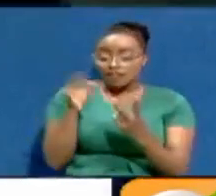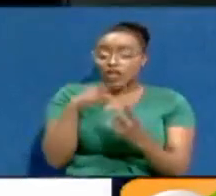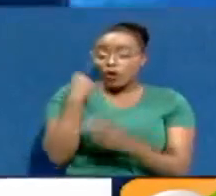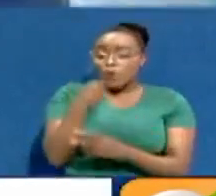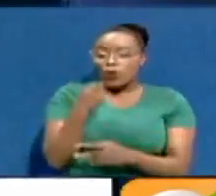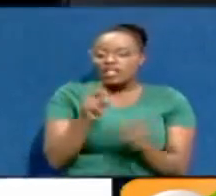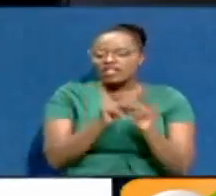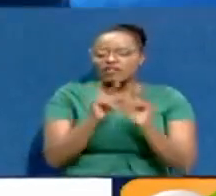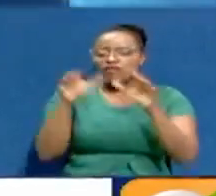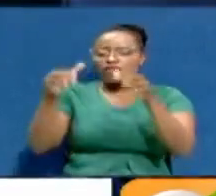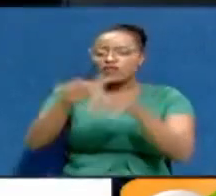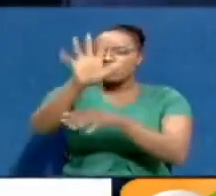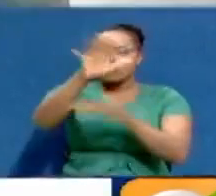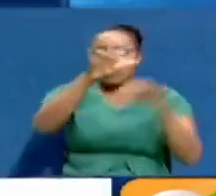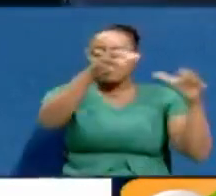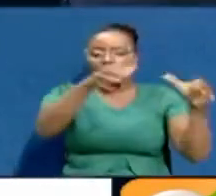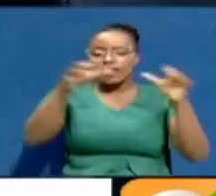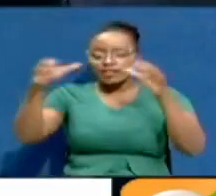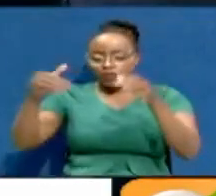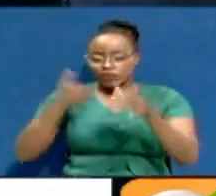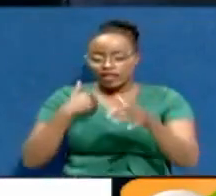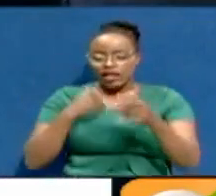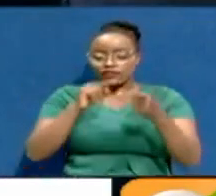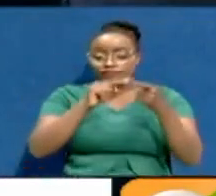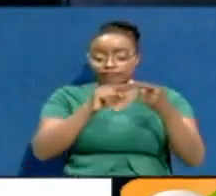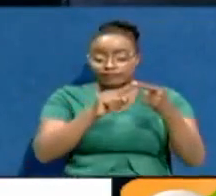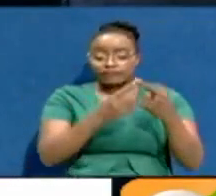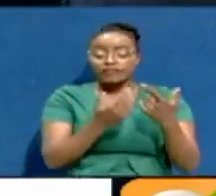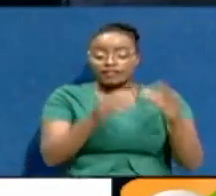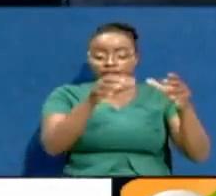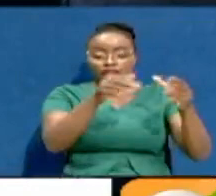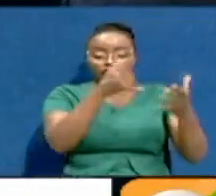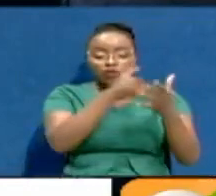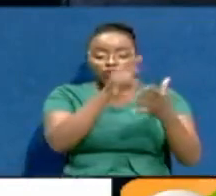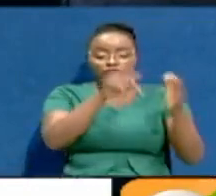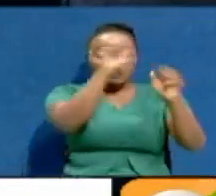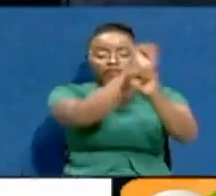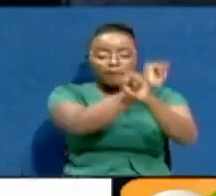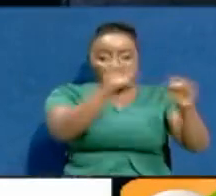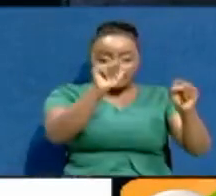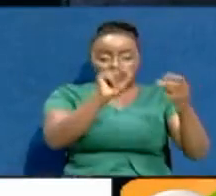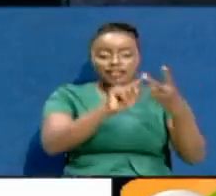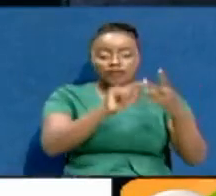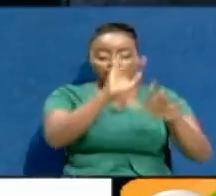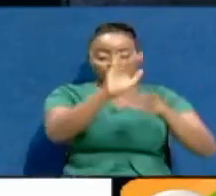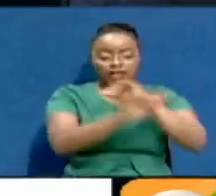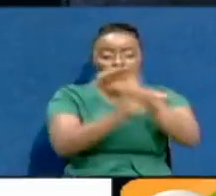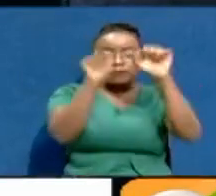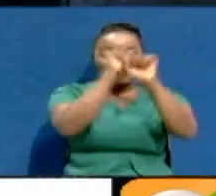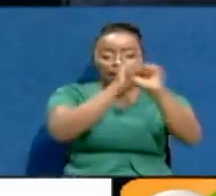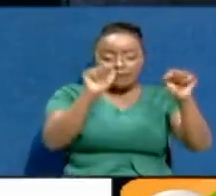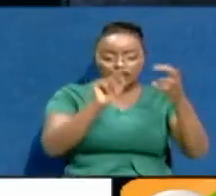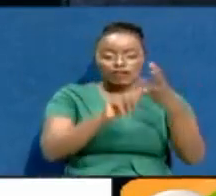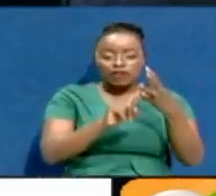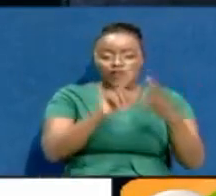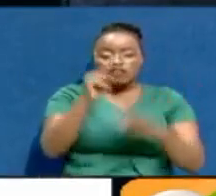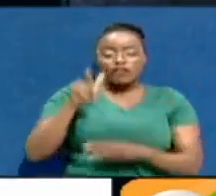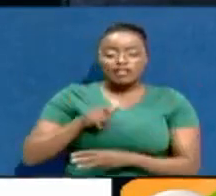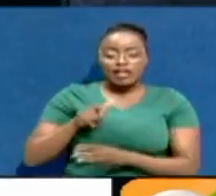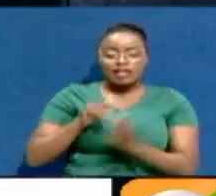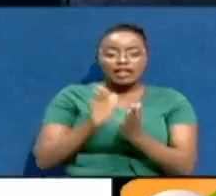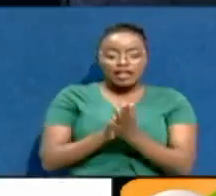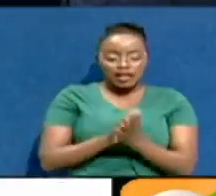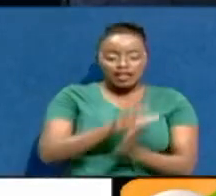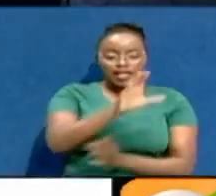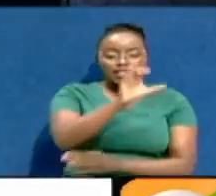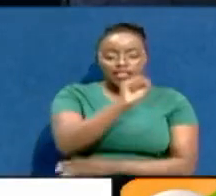were classified into five categories. The first tier contains the President, Deputy President, First Lady